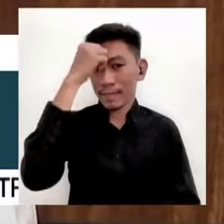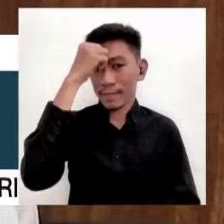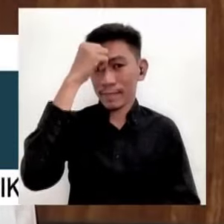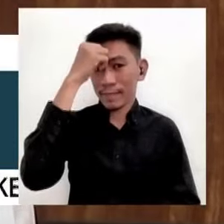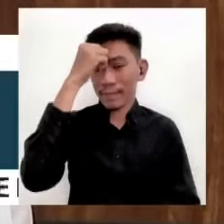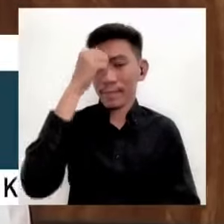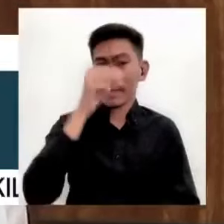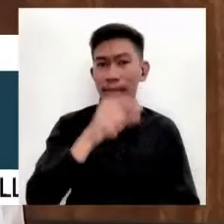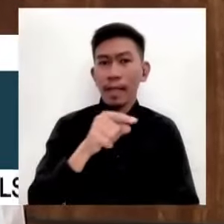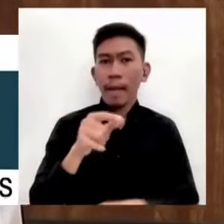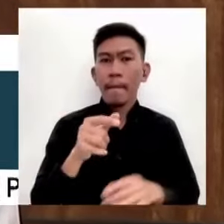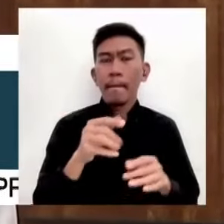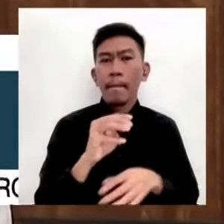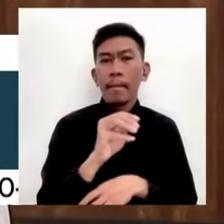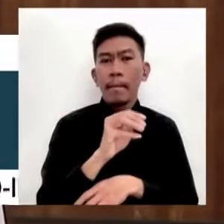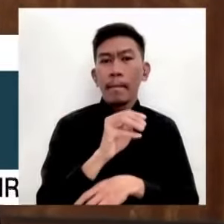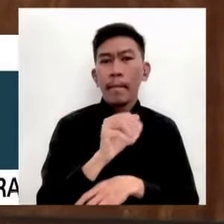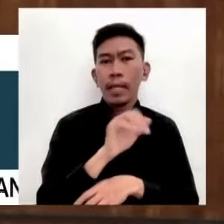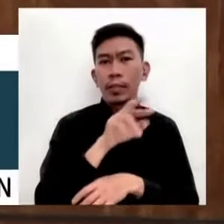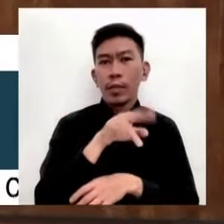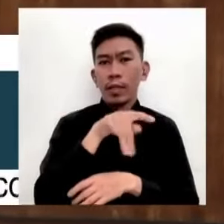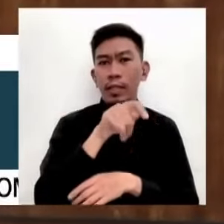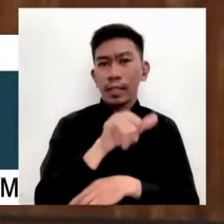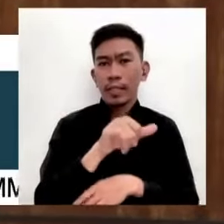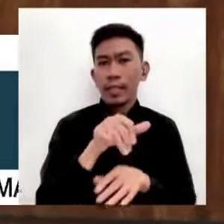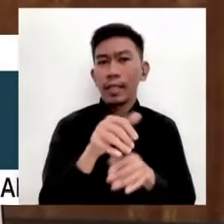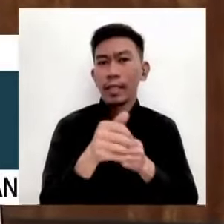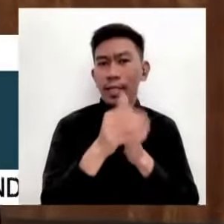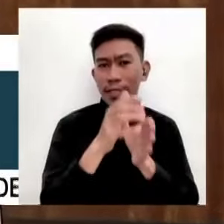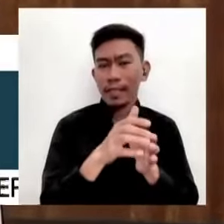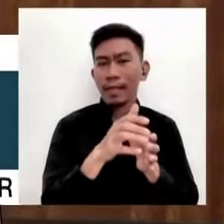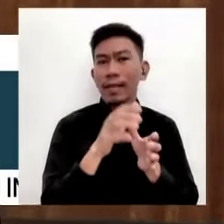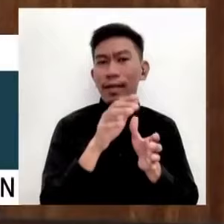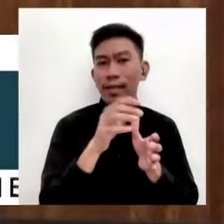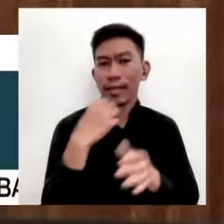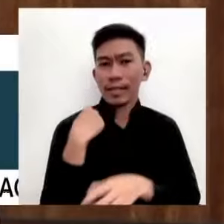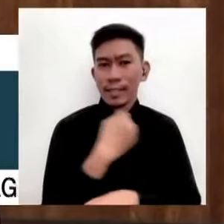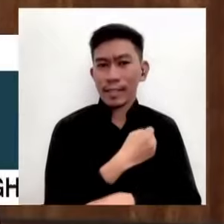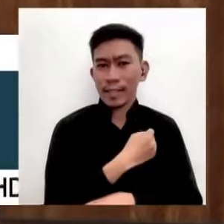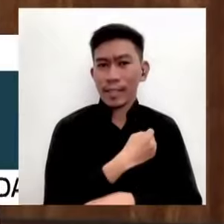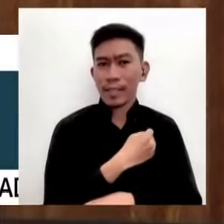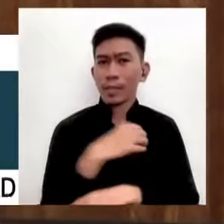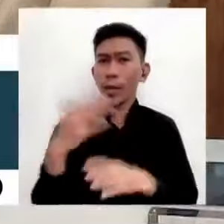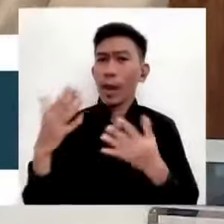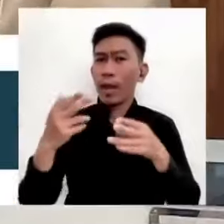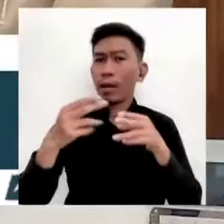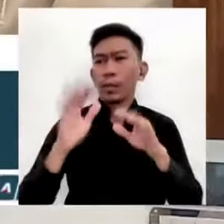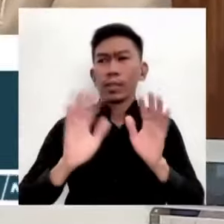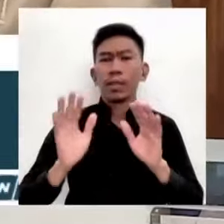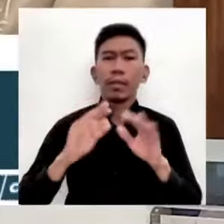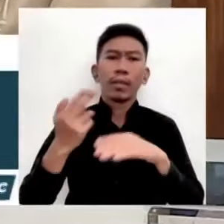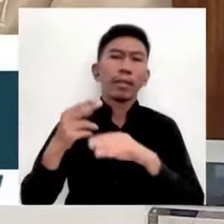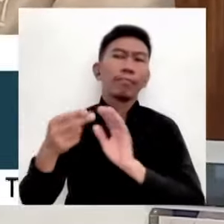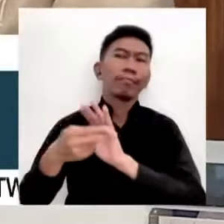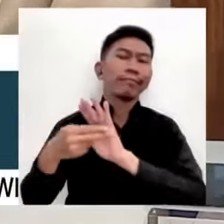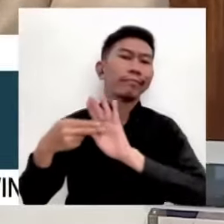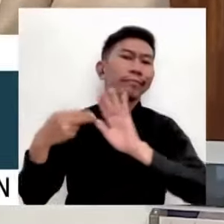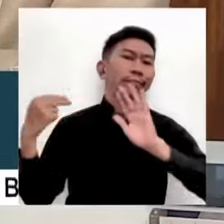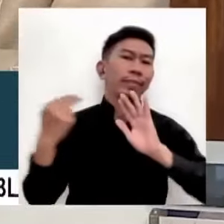majority leader of the Senate na wala naman tayong name calling at pagmamaliit. Well, again, this